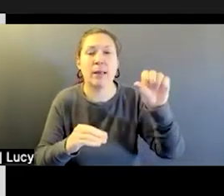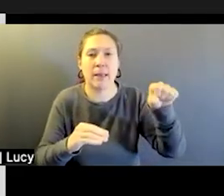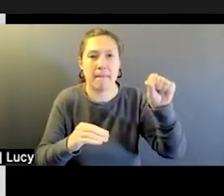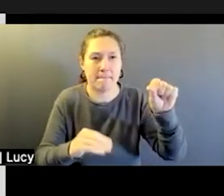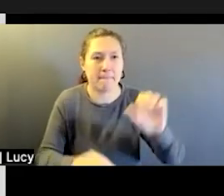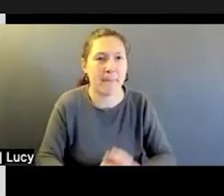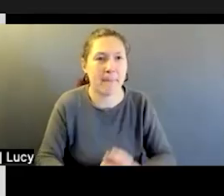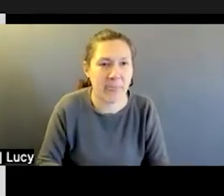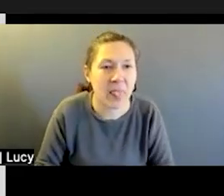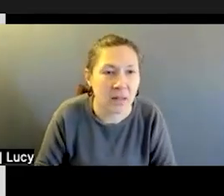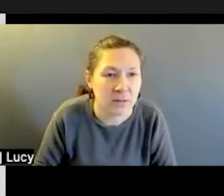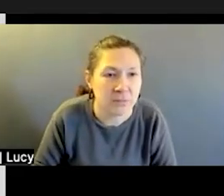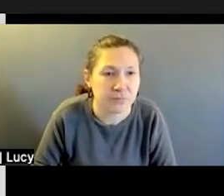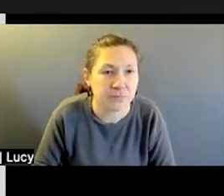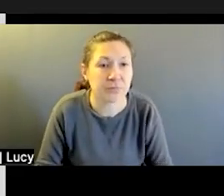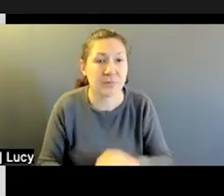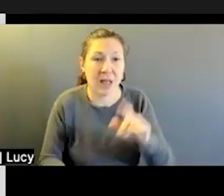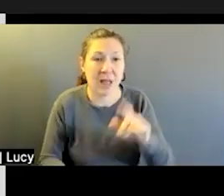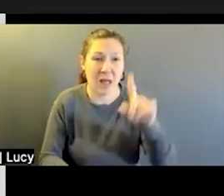This problem could